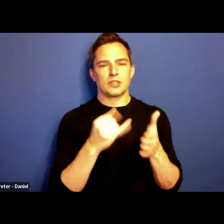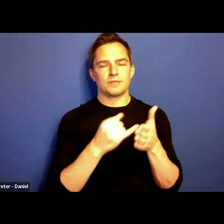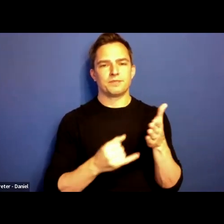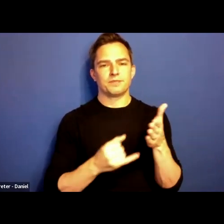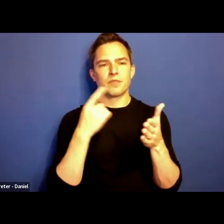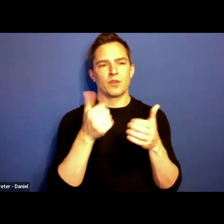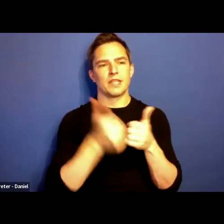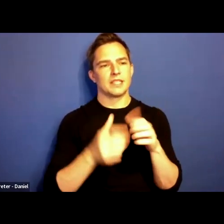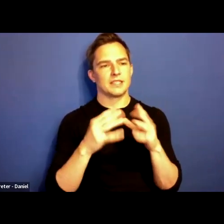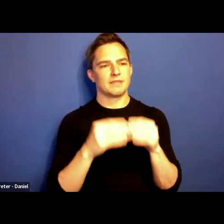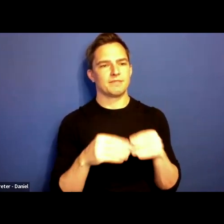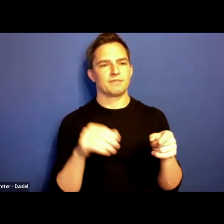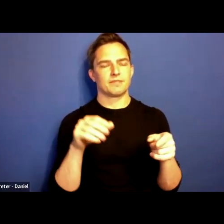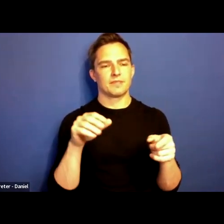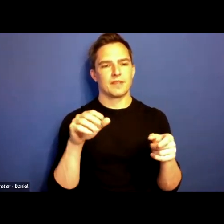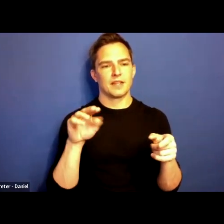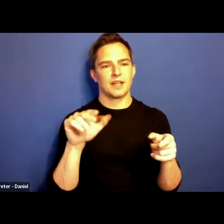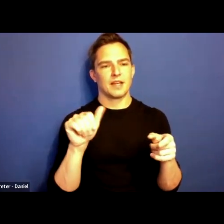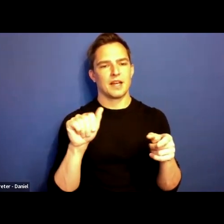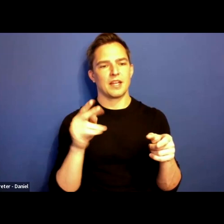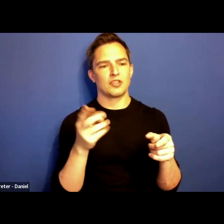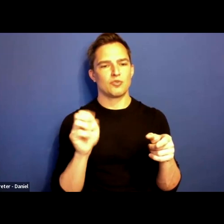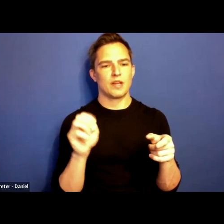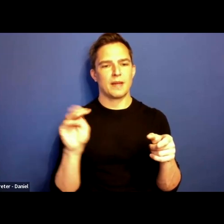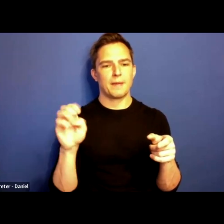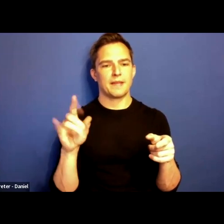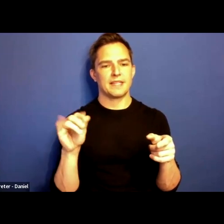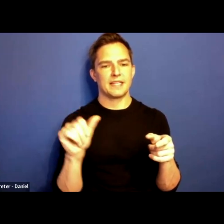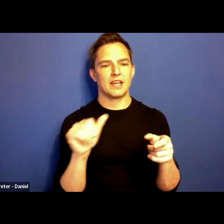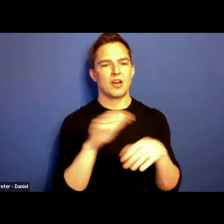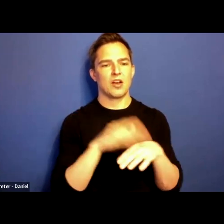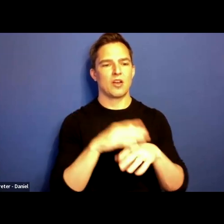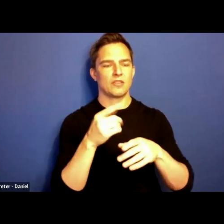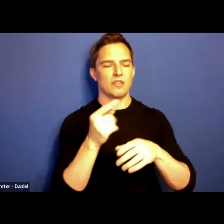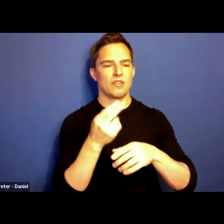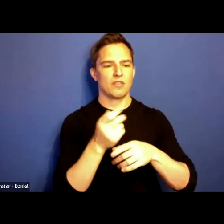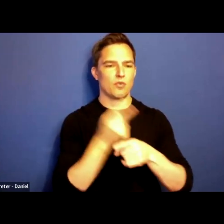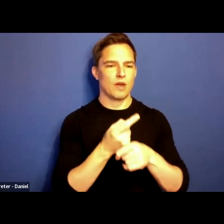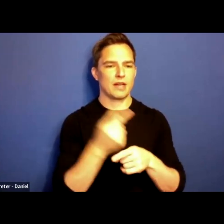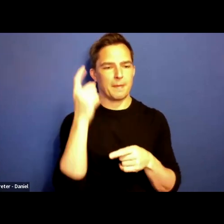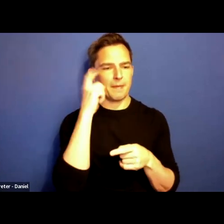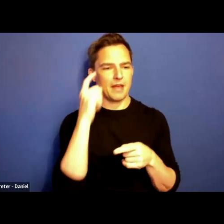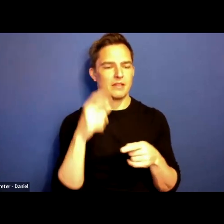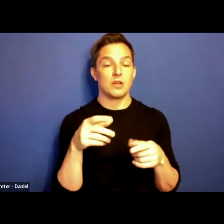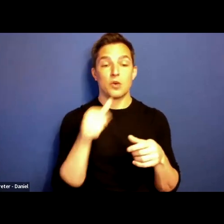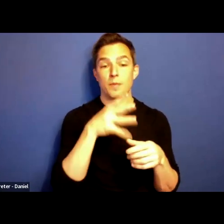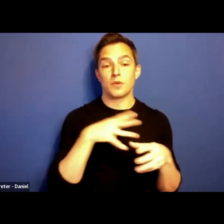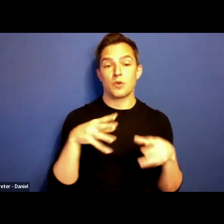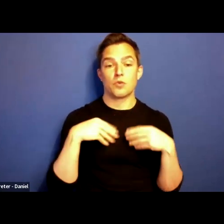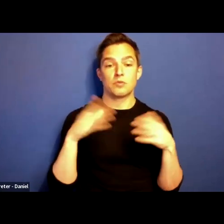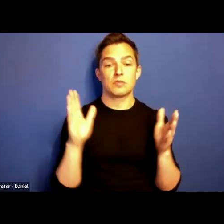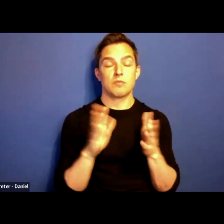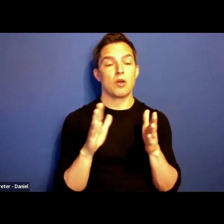session by Andrew Medina of the On the Right Mind, a women of color-owned small business that provides